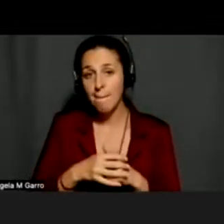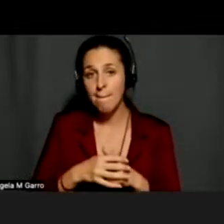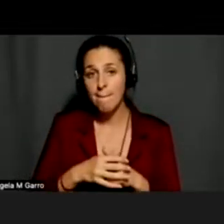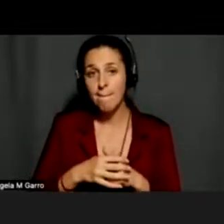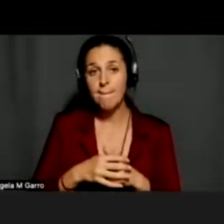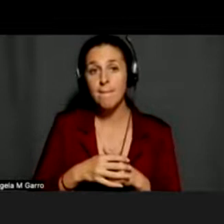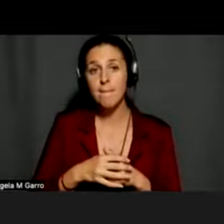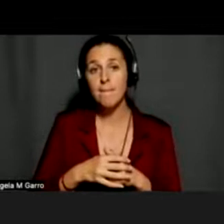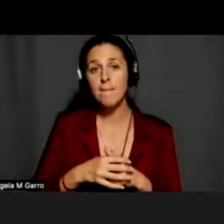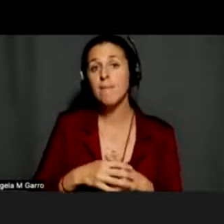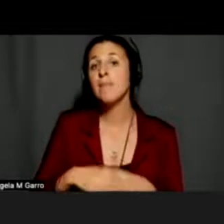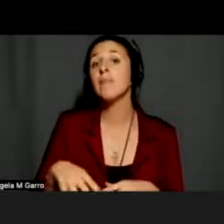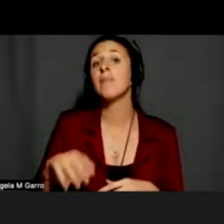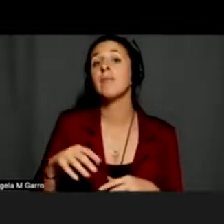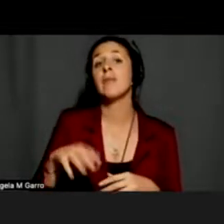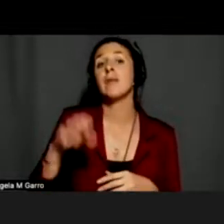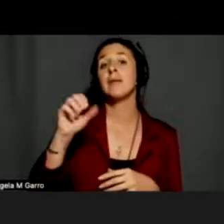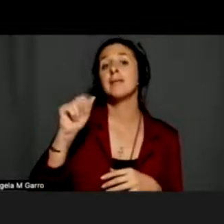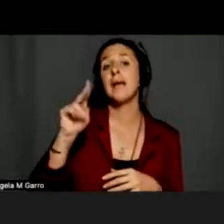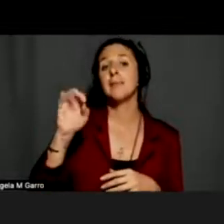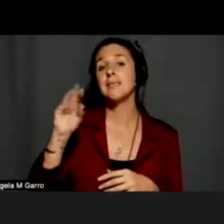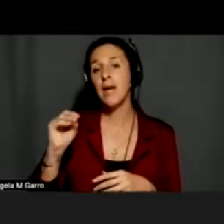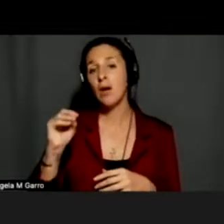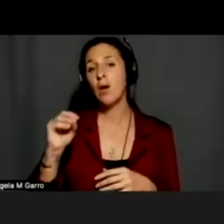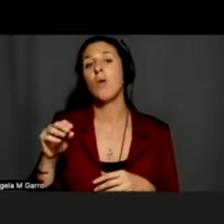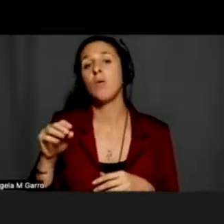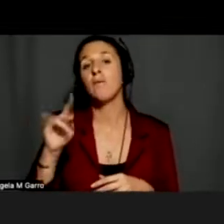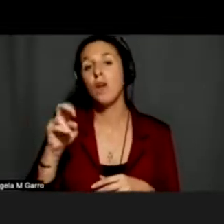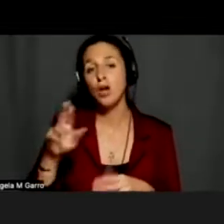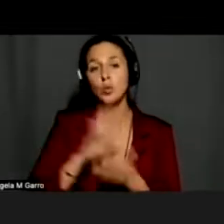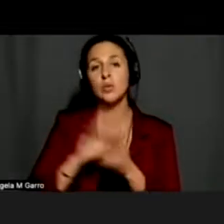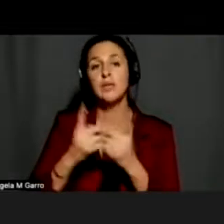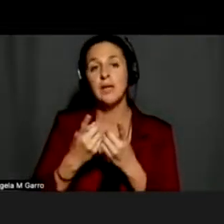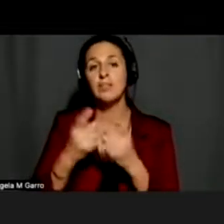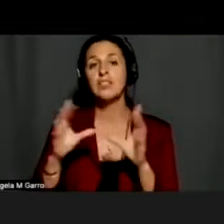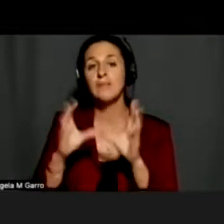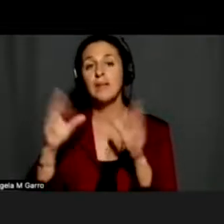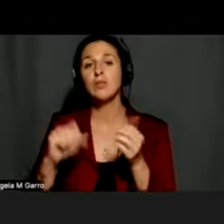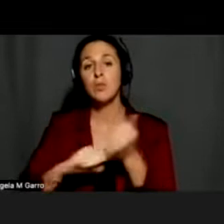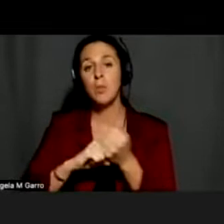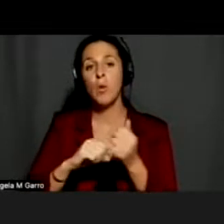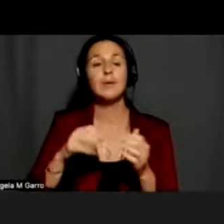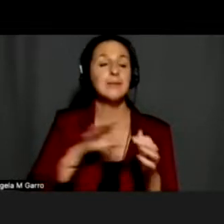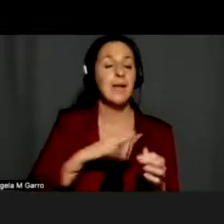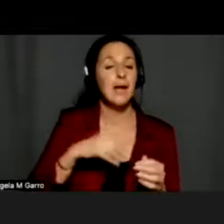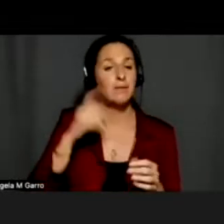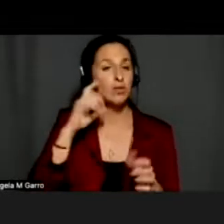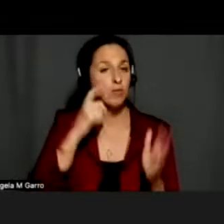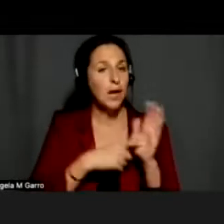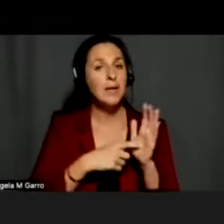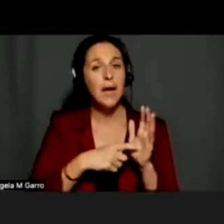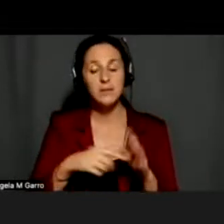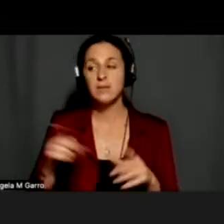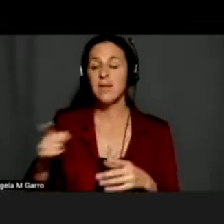whereas San Mateo-Foster City School District certificated support staff are recognized for assuming responsibilities outside of their